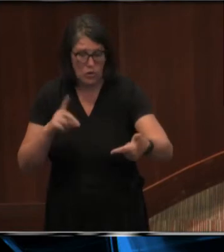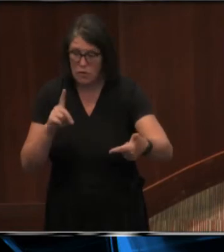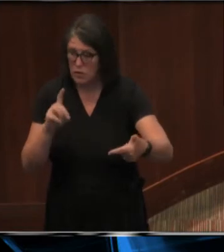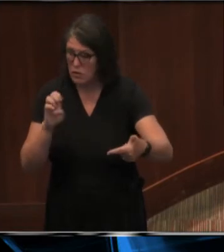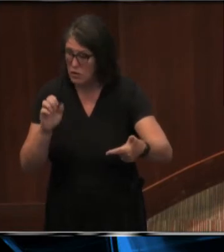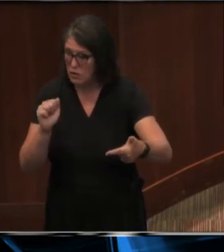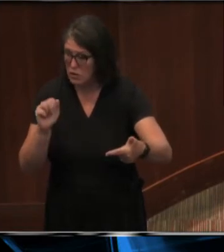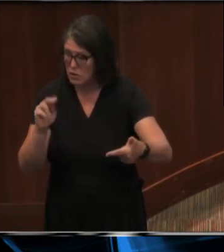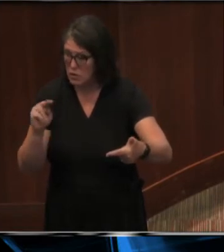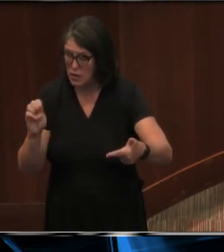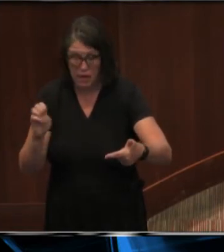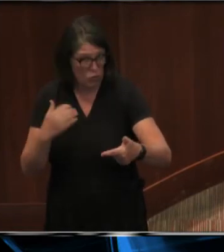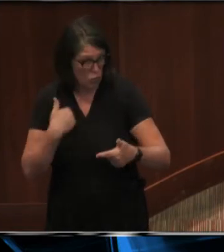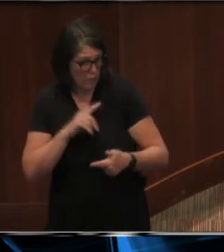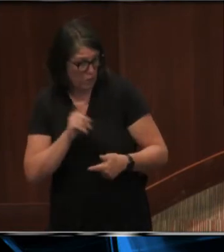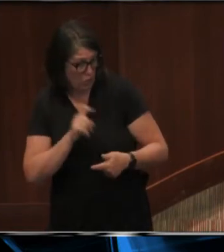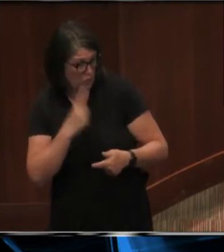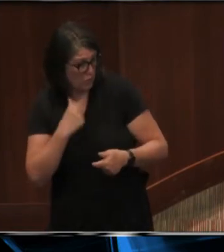for me at the moment.